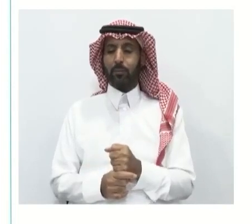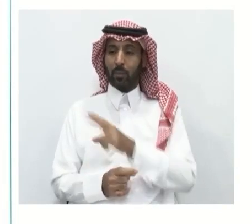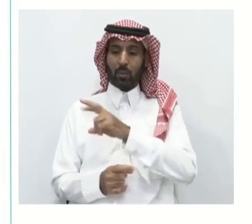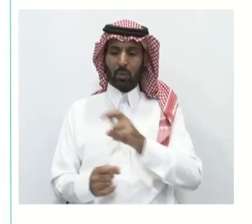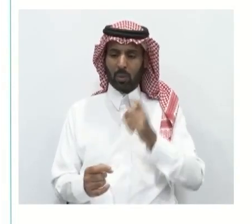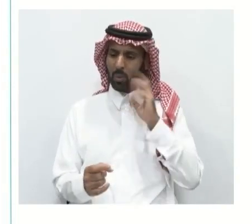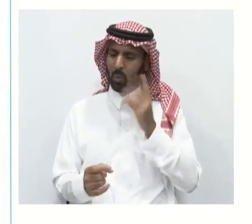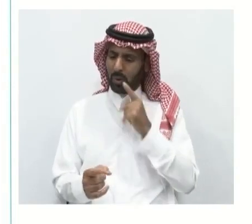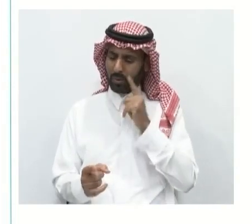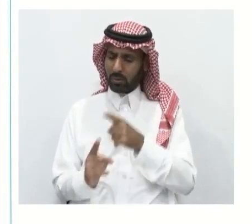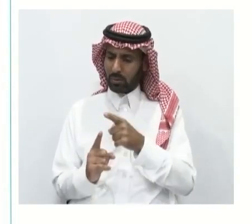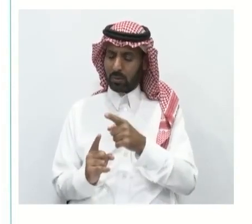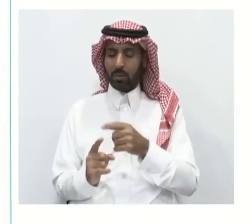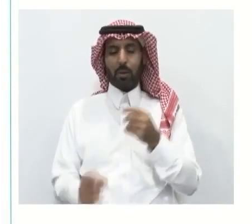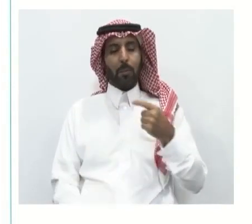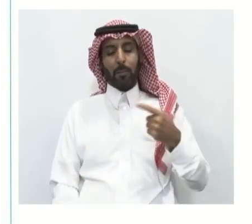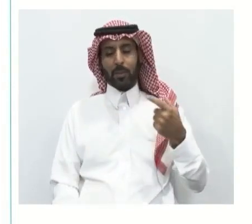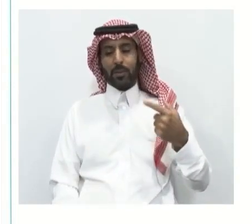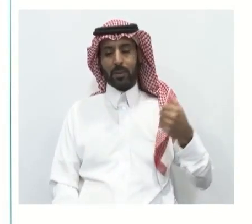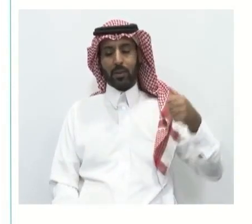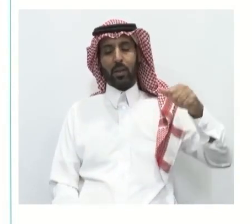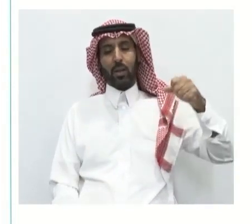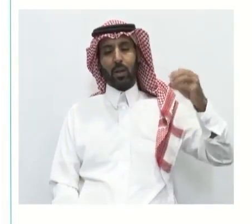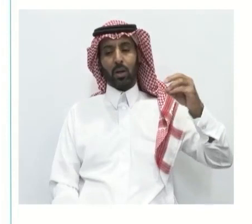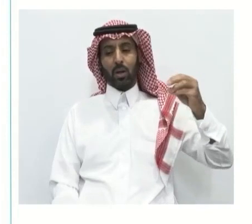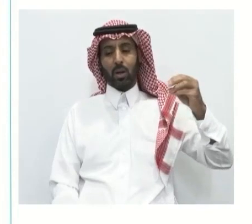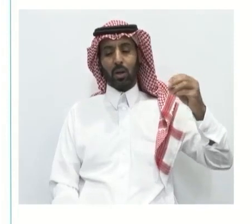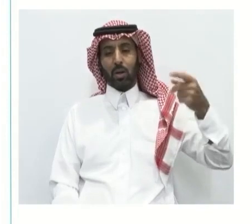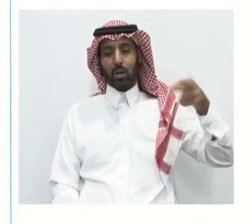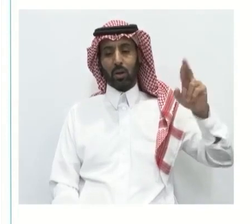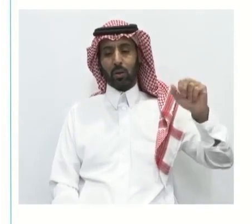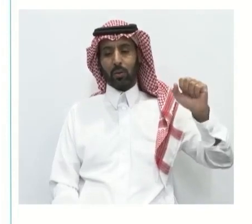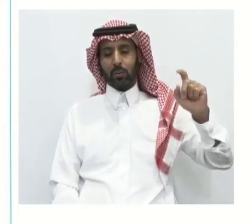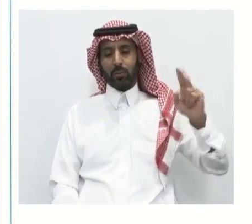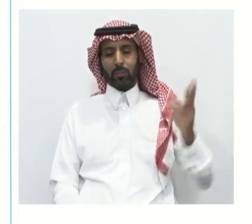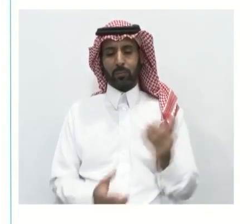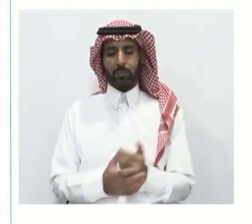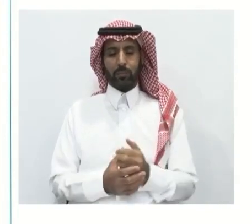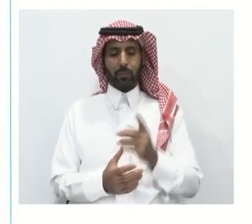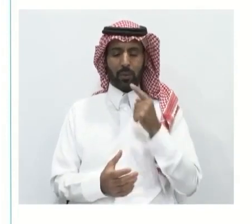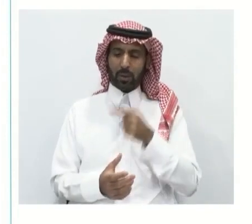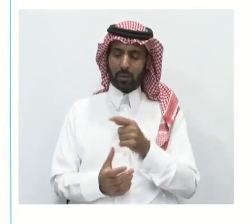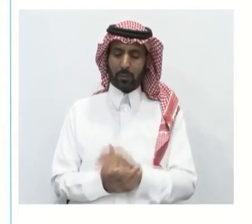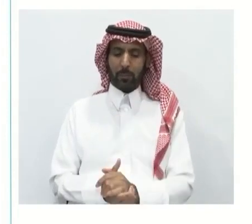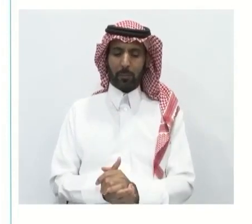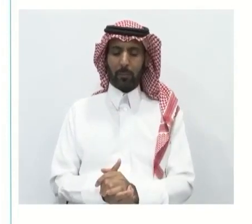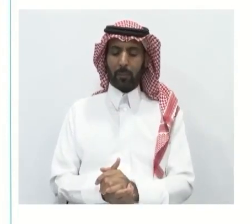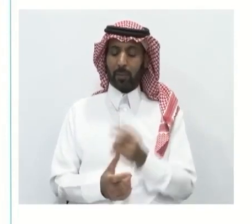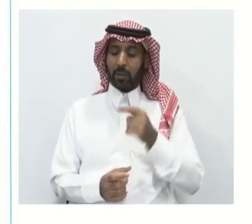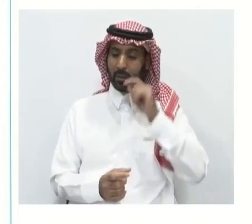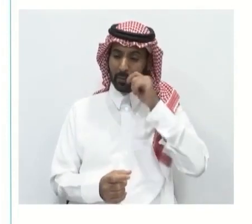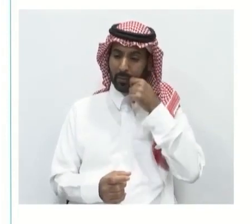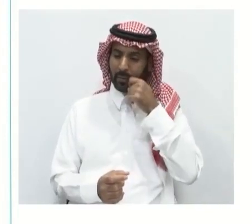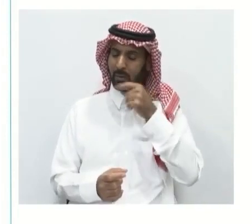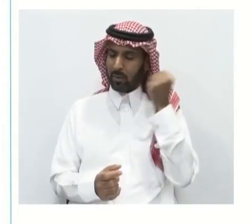suspect? Here, suspect is a verb. Unlike here, it's a noun. Suspect. He suspects that this man is